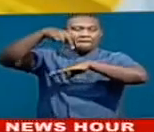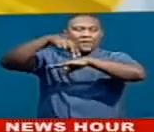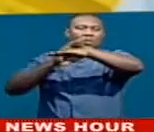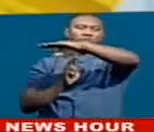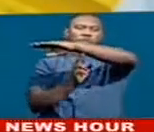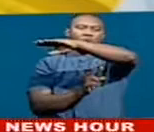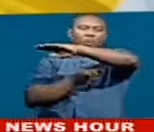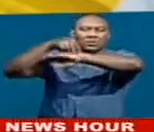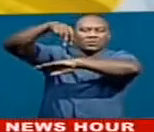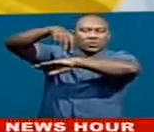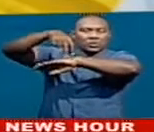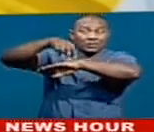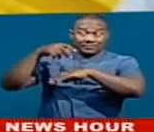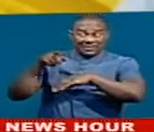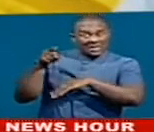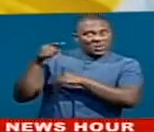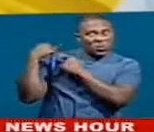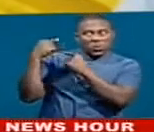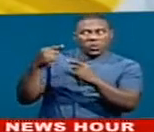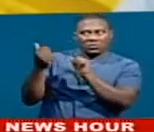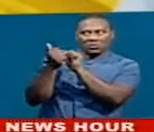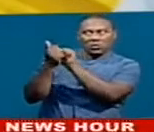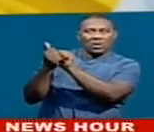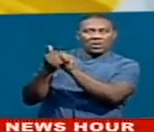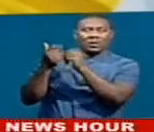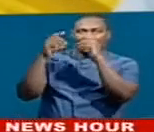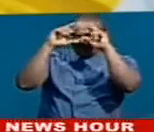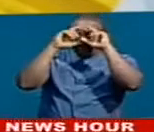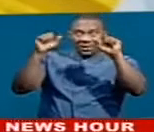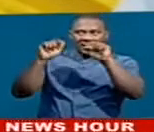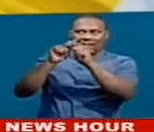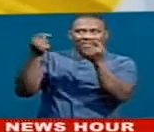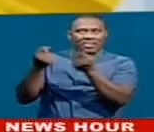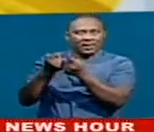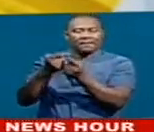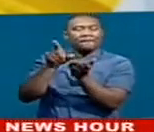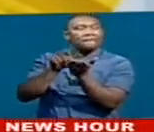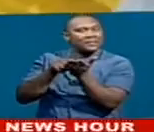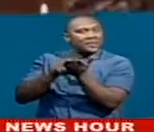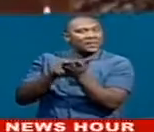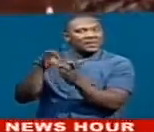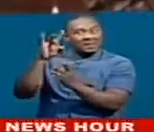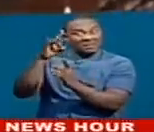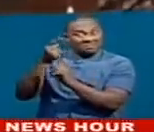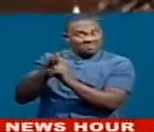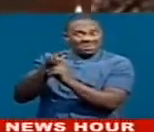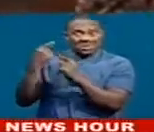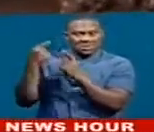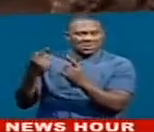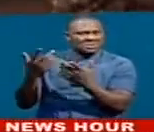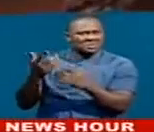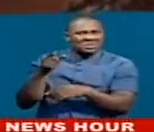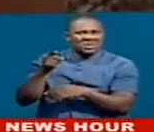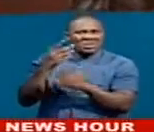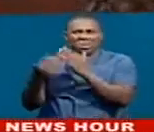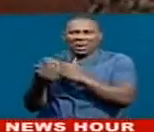has been with the Presidential Press Corps for the past 8 months. He was reported missing on Sunday, a day after the